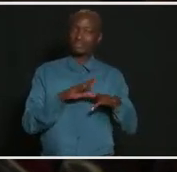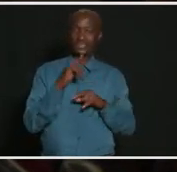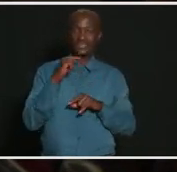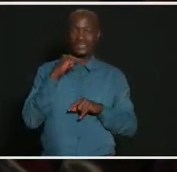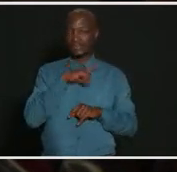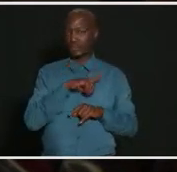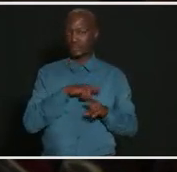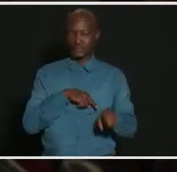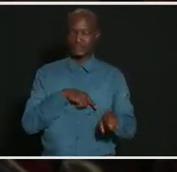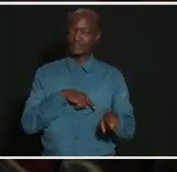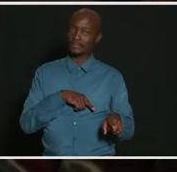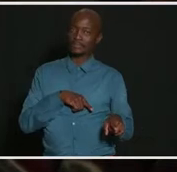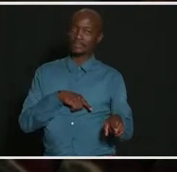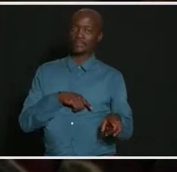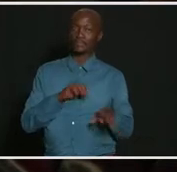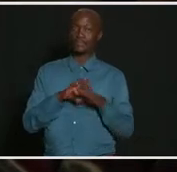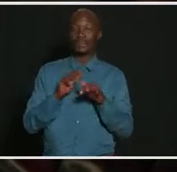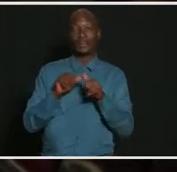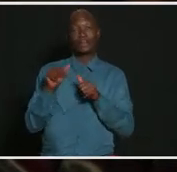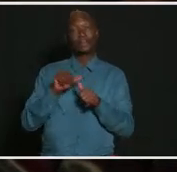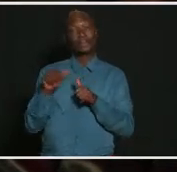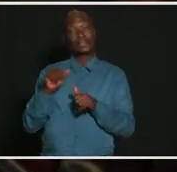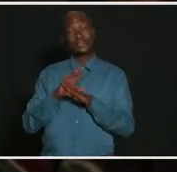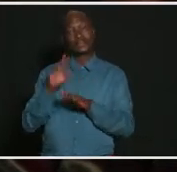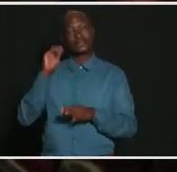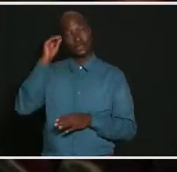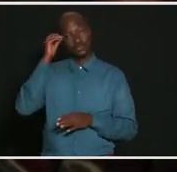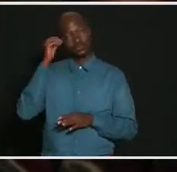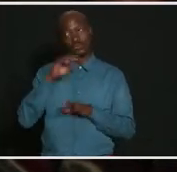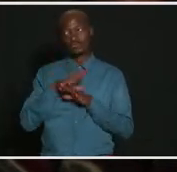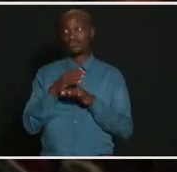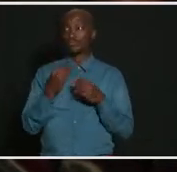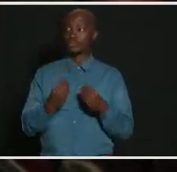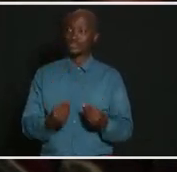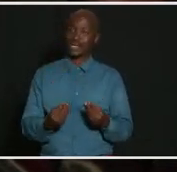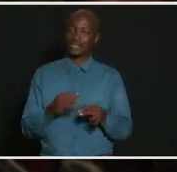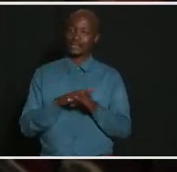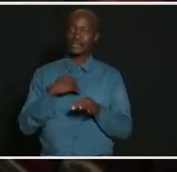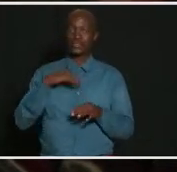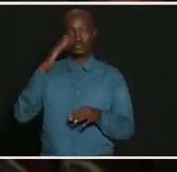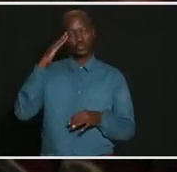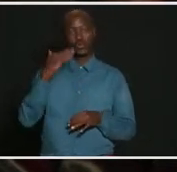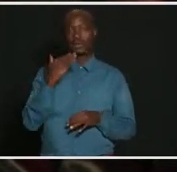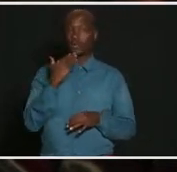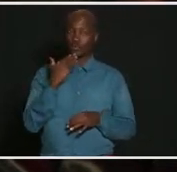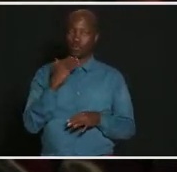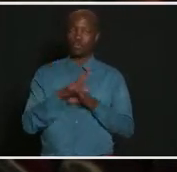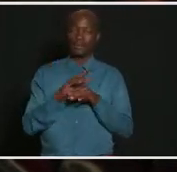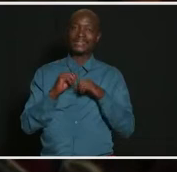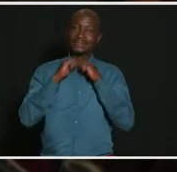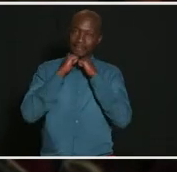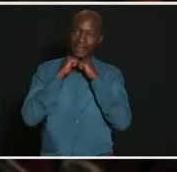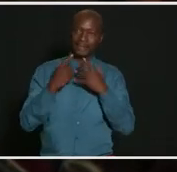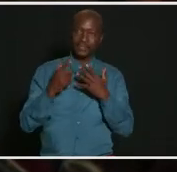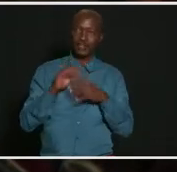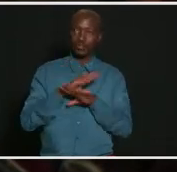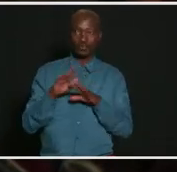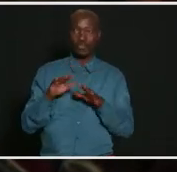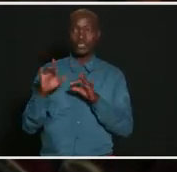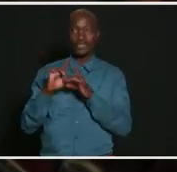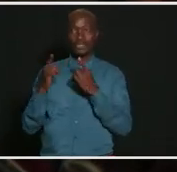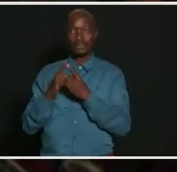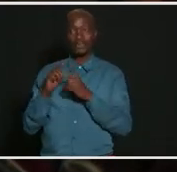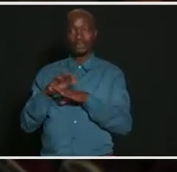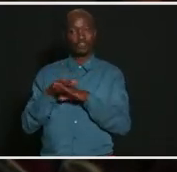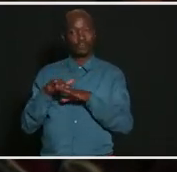the best interest of a child is known best by the parent of that child not the department of basic